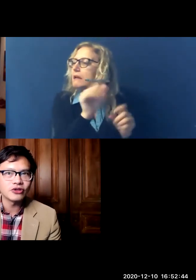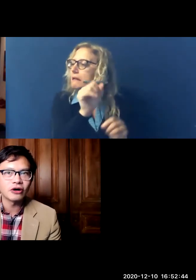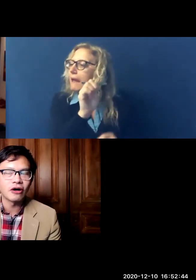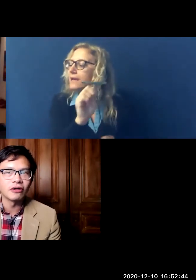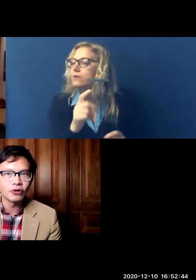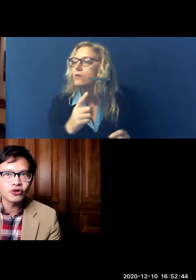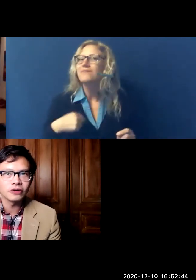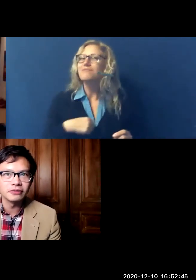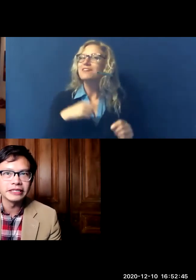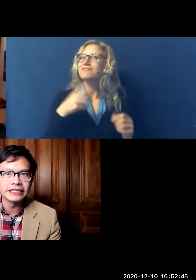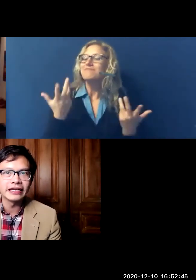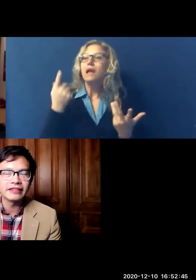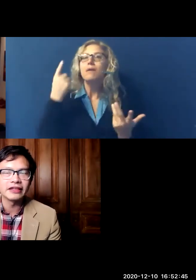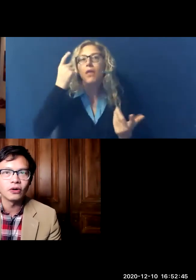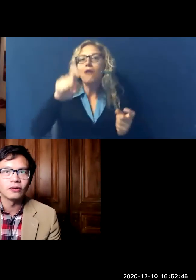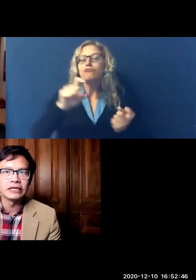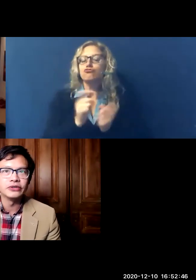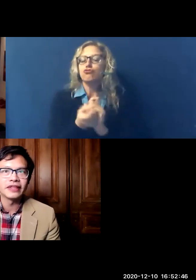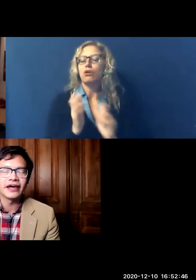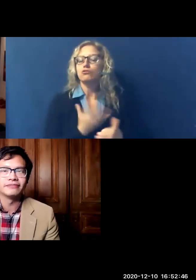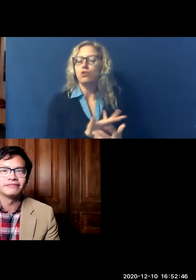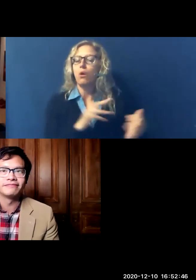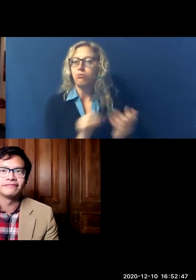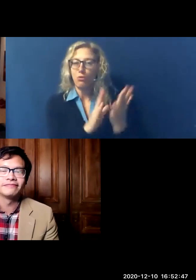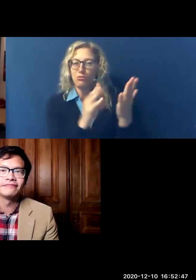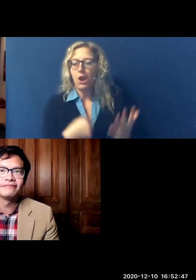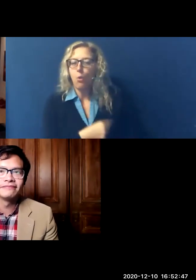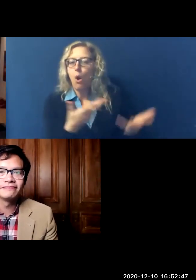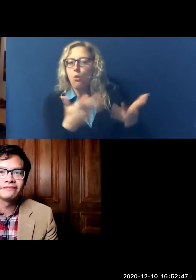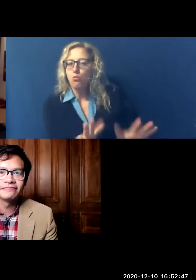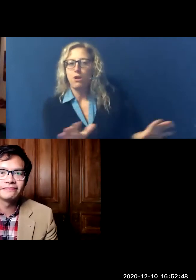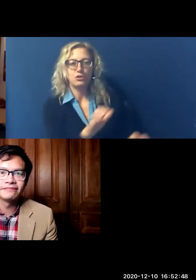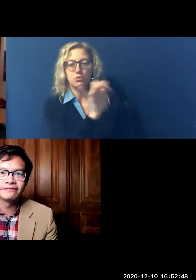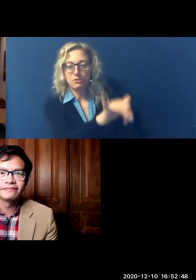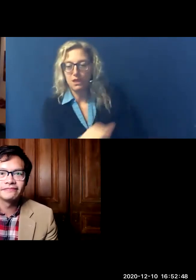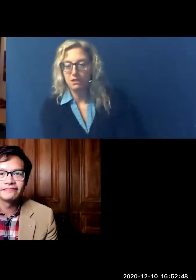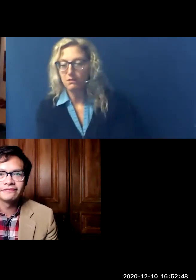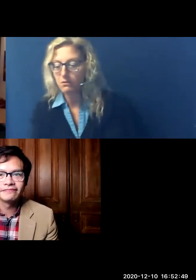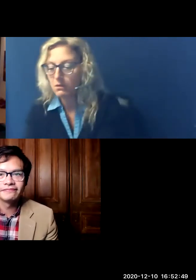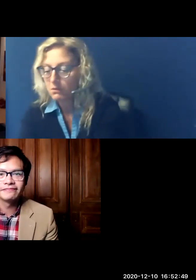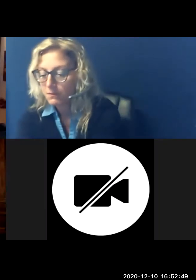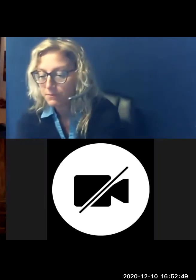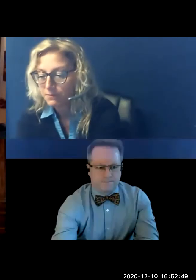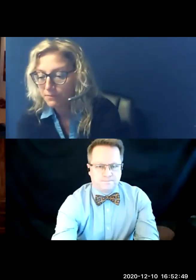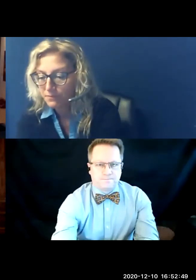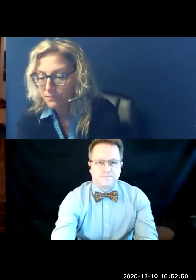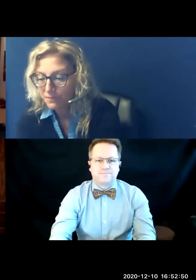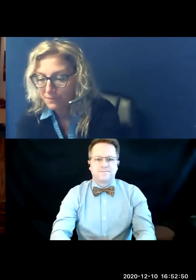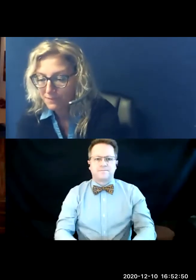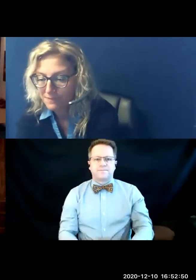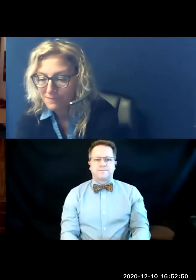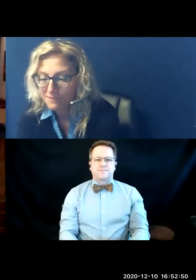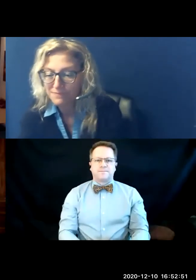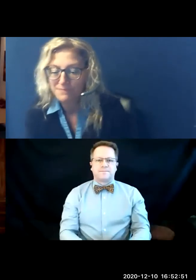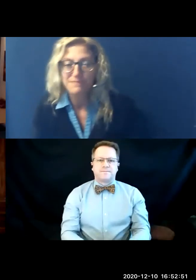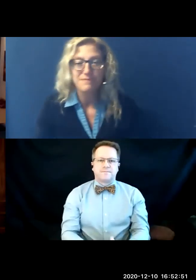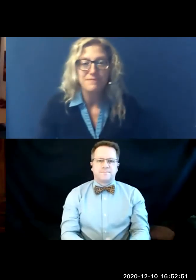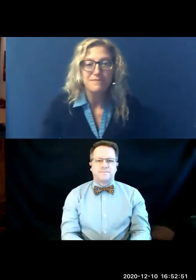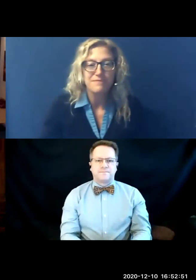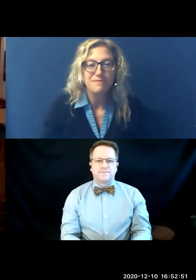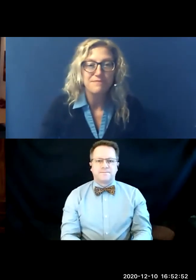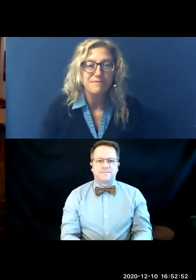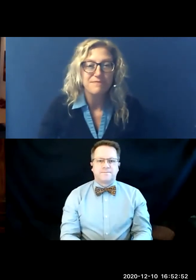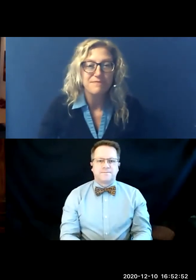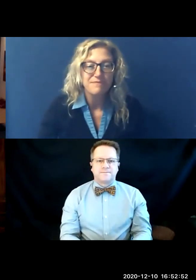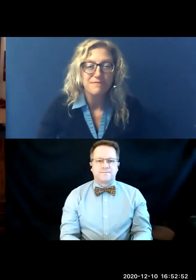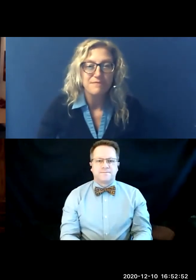change our approach a little bit, and I think we're already doing that. Okay, thanks, Dale. Makiba, give us 3 more,